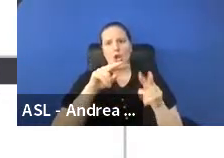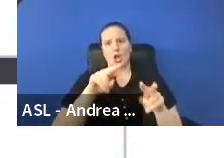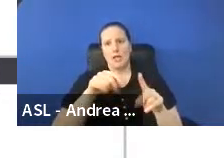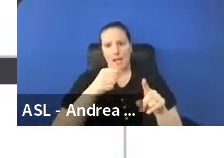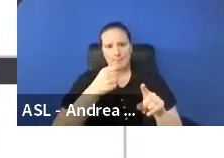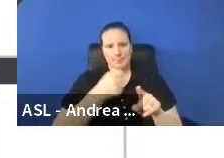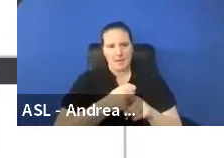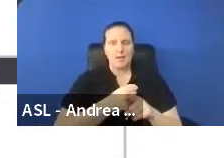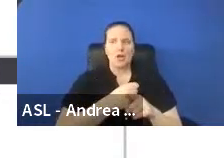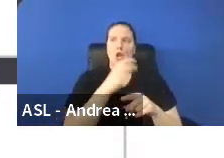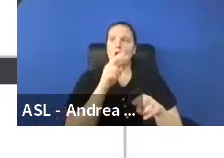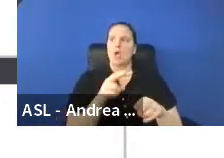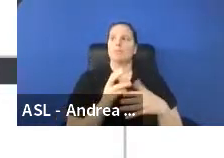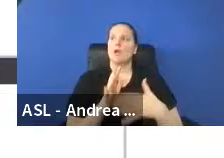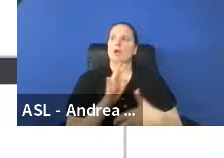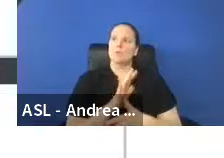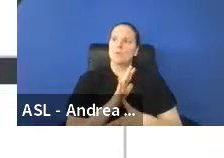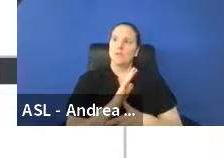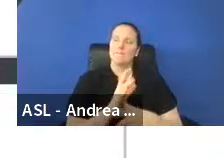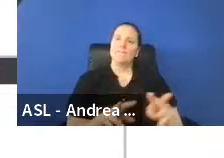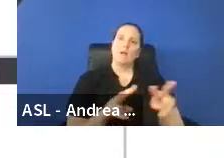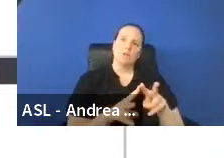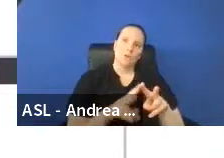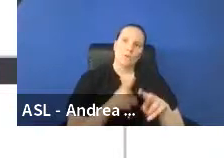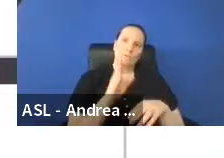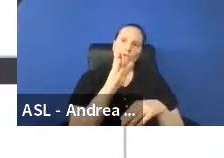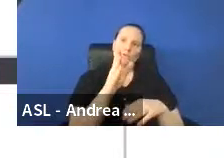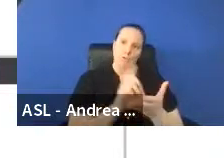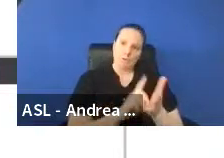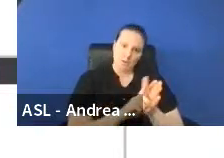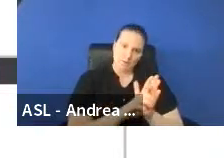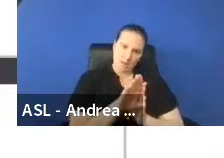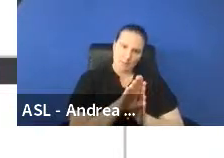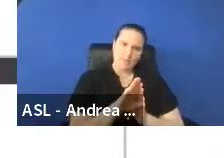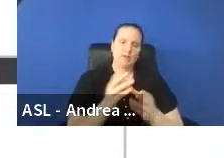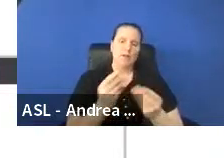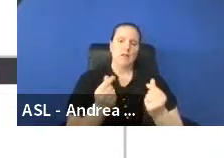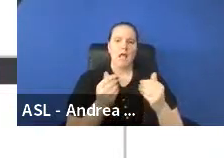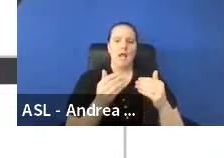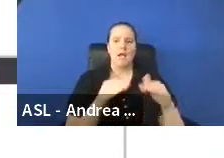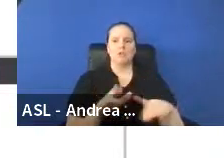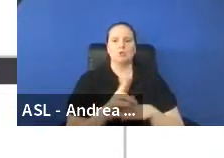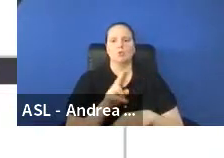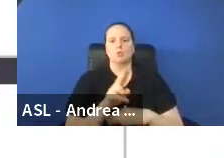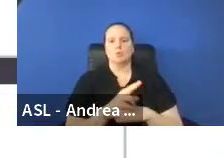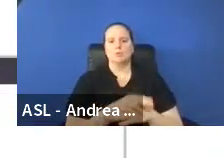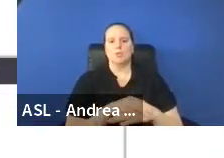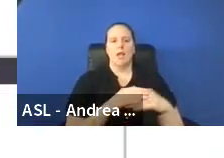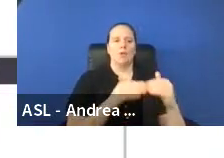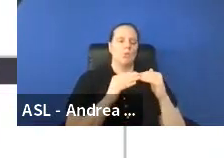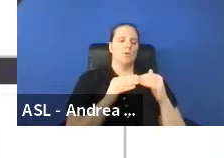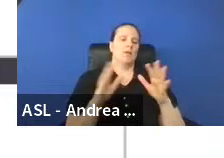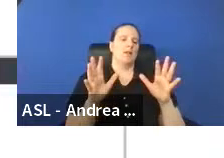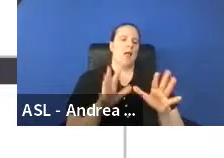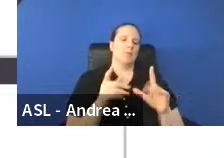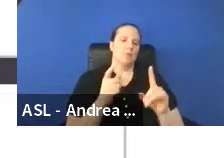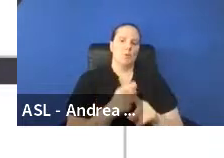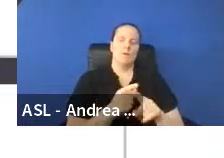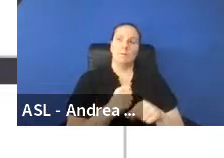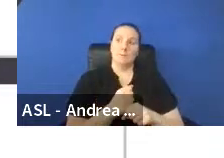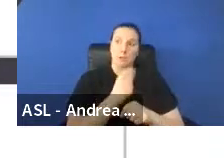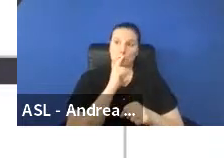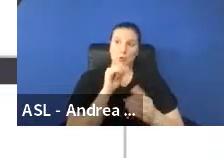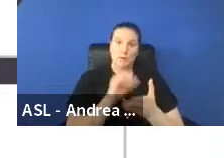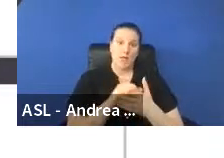impacts and looking at priorities and values, looking at future development, land use, equity and climate goals, and making sure that